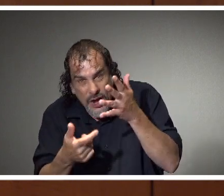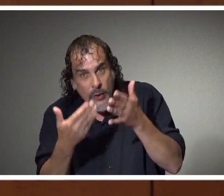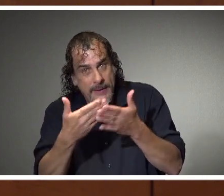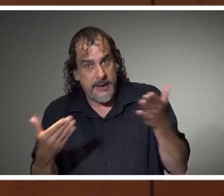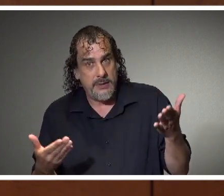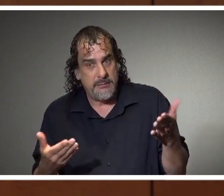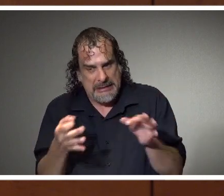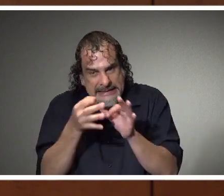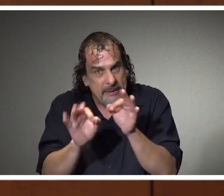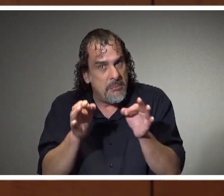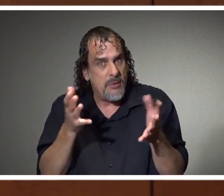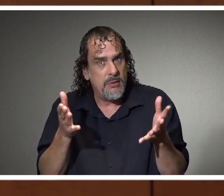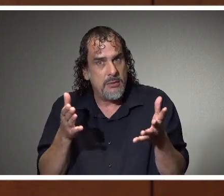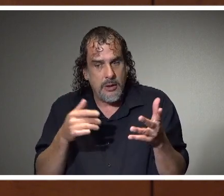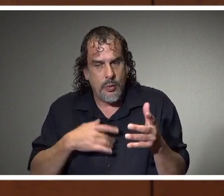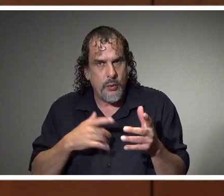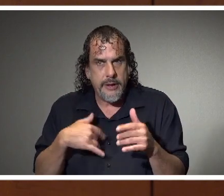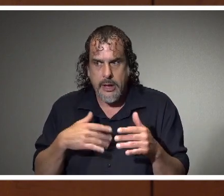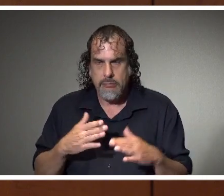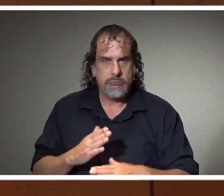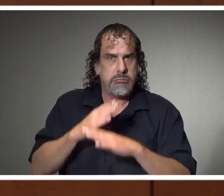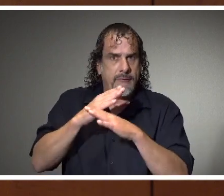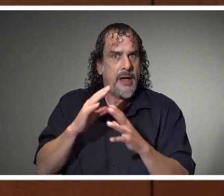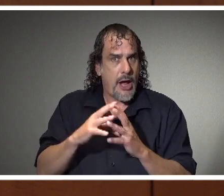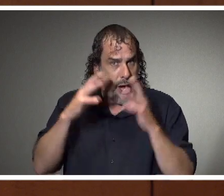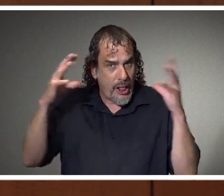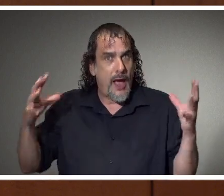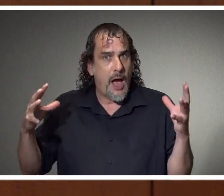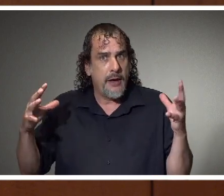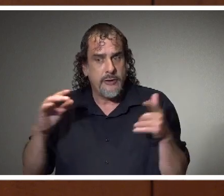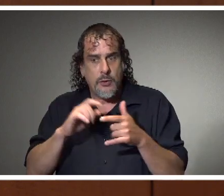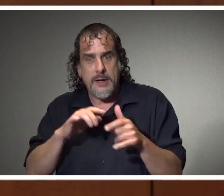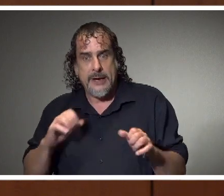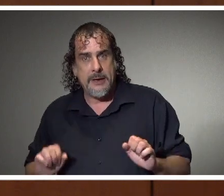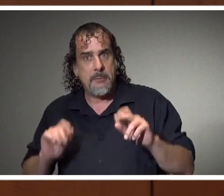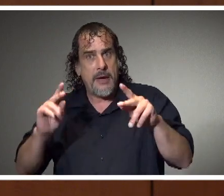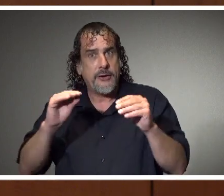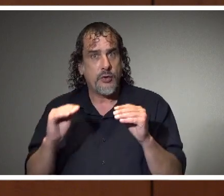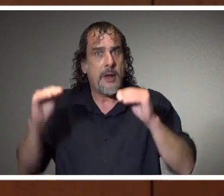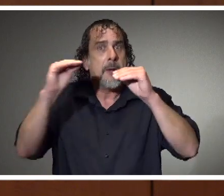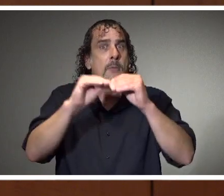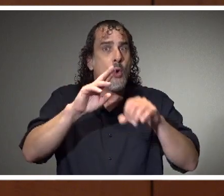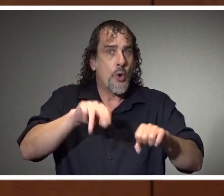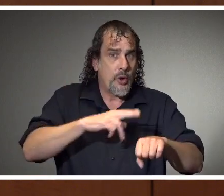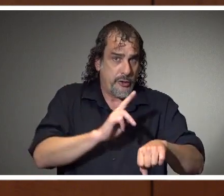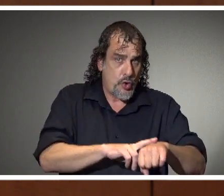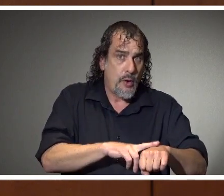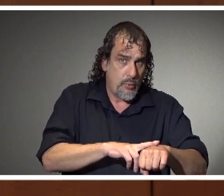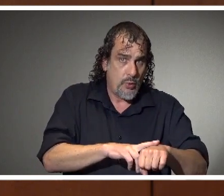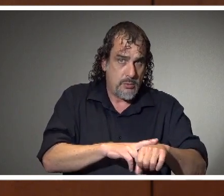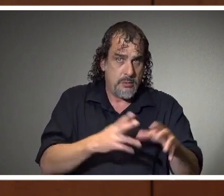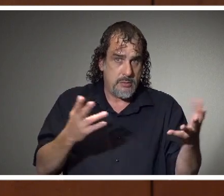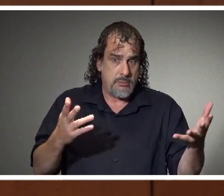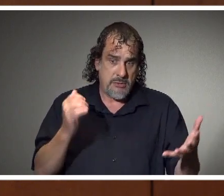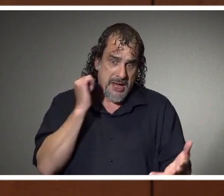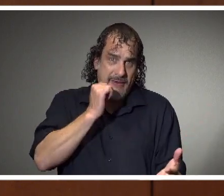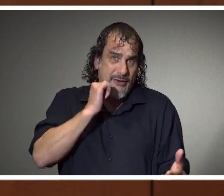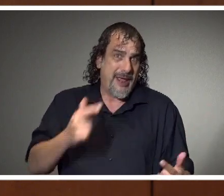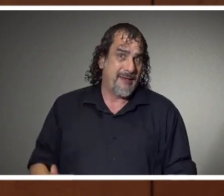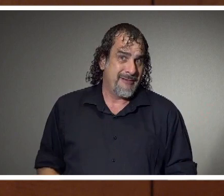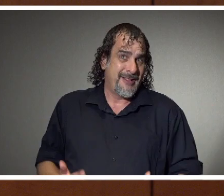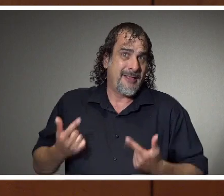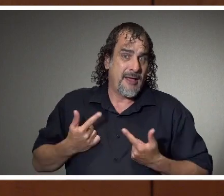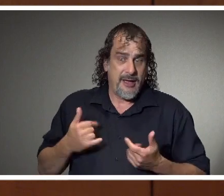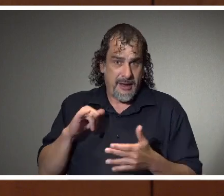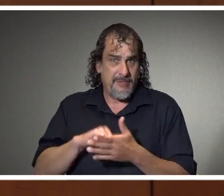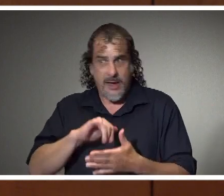it can make a huge difference so that we can get back to a more normal daily routine, and that's something that